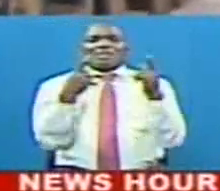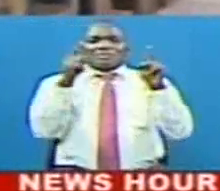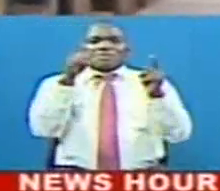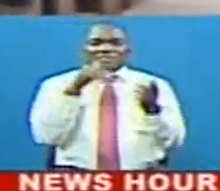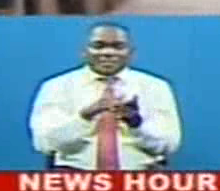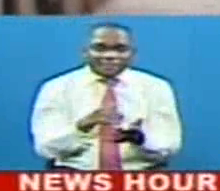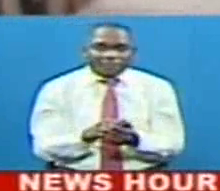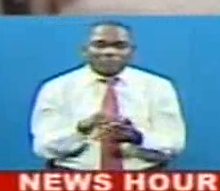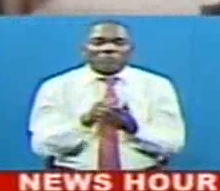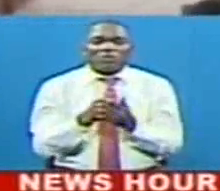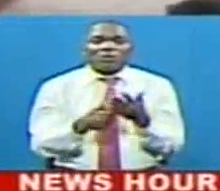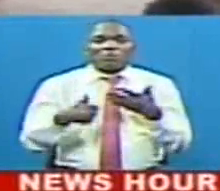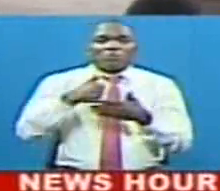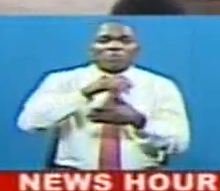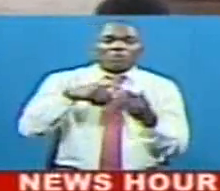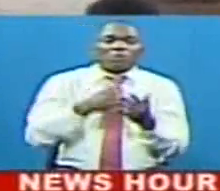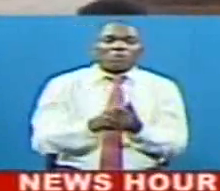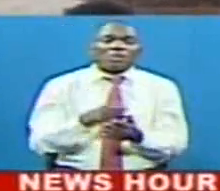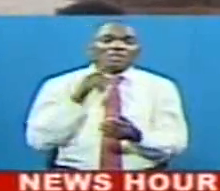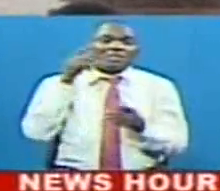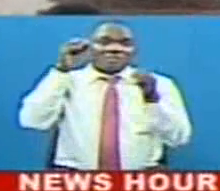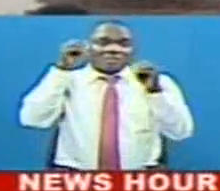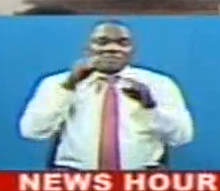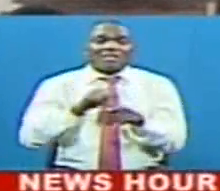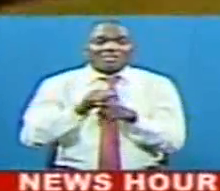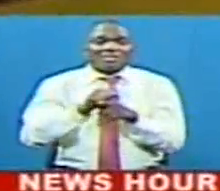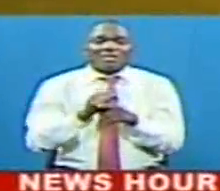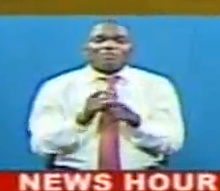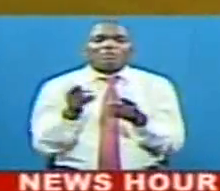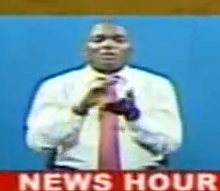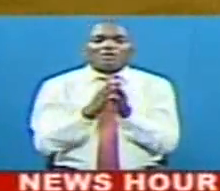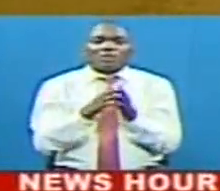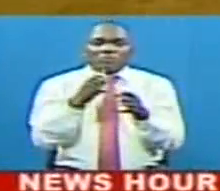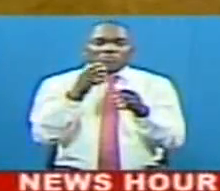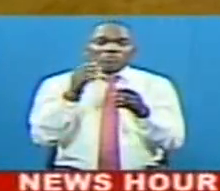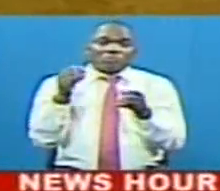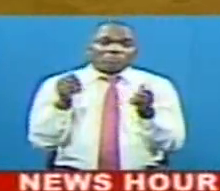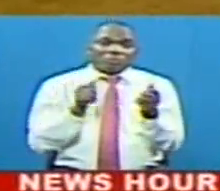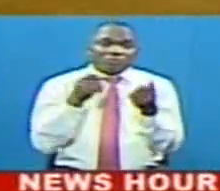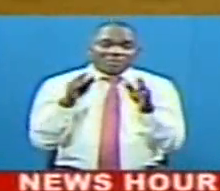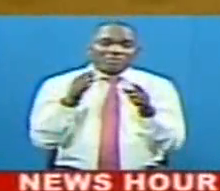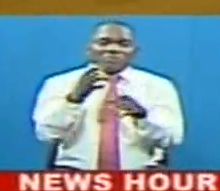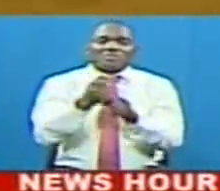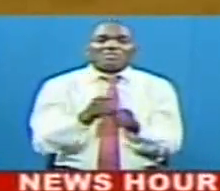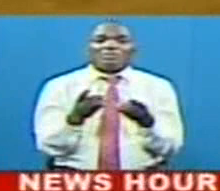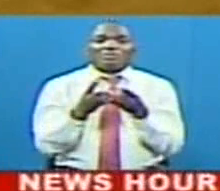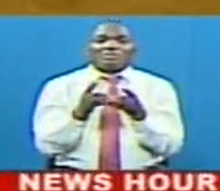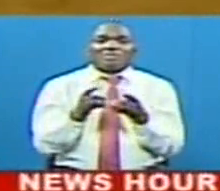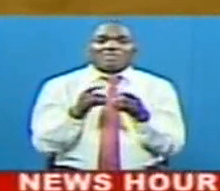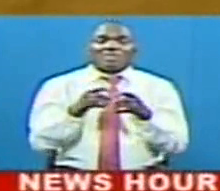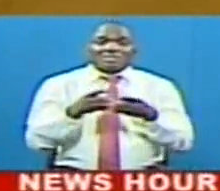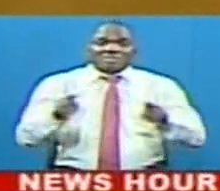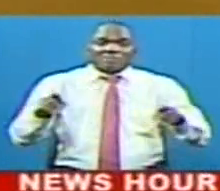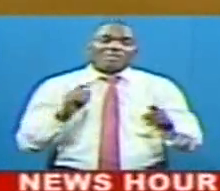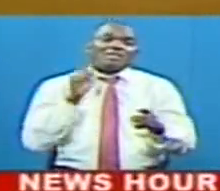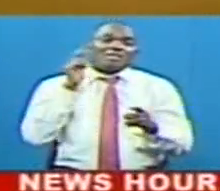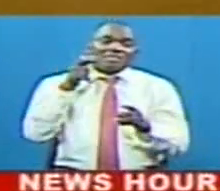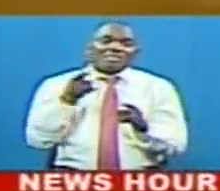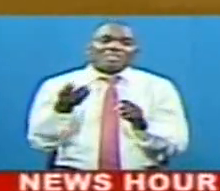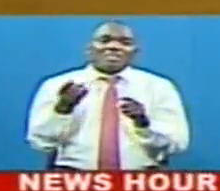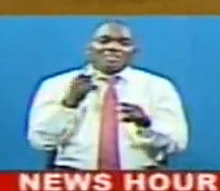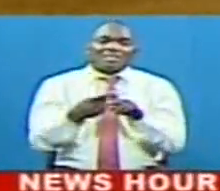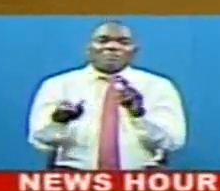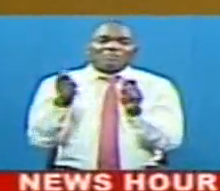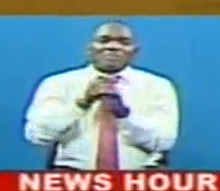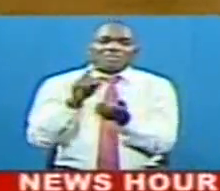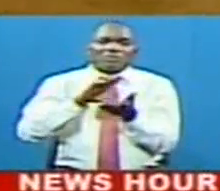into being, upgrading all the teacher training colleges into diploma-awarding institutions, and the name was changed to Colleges